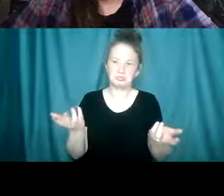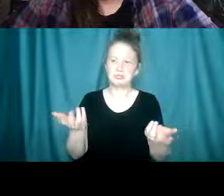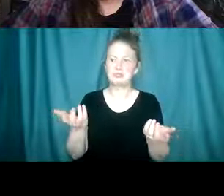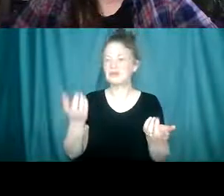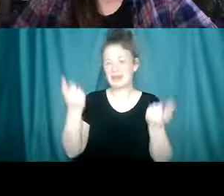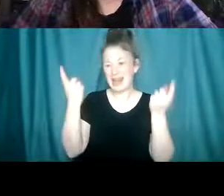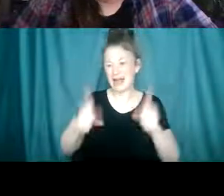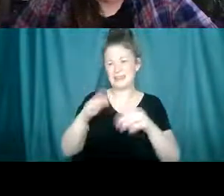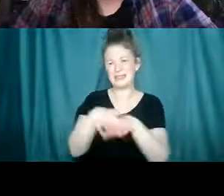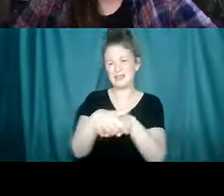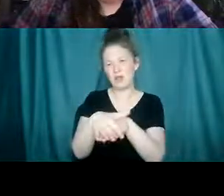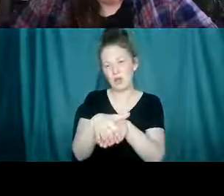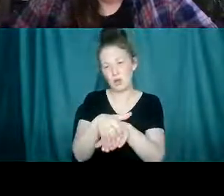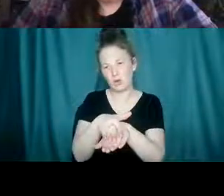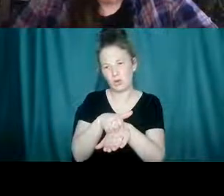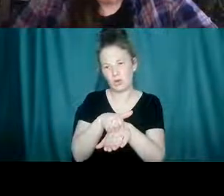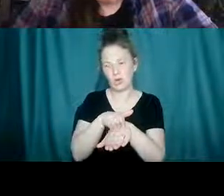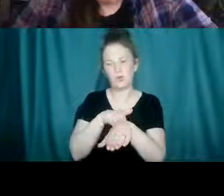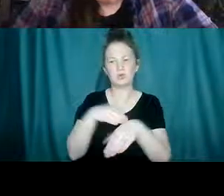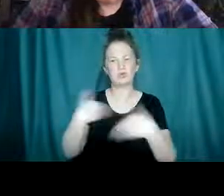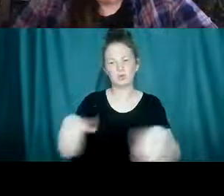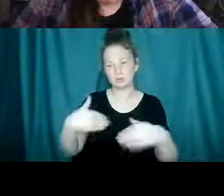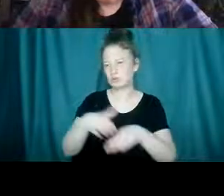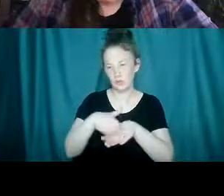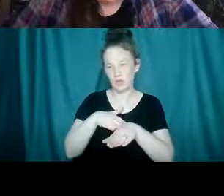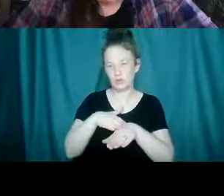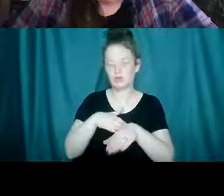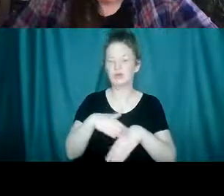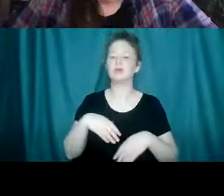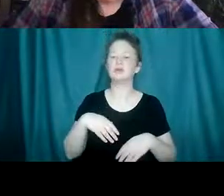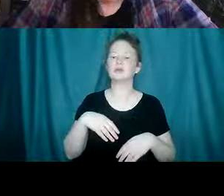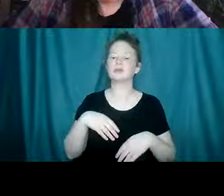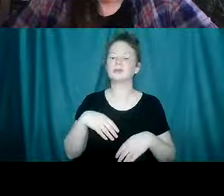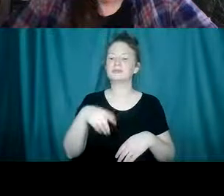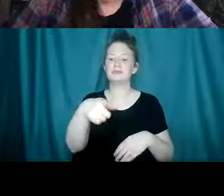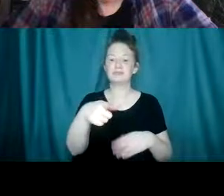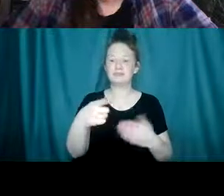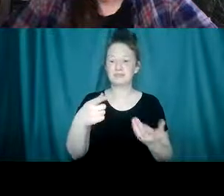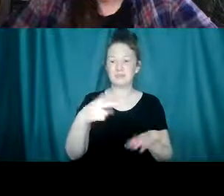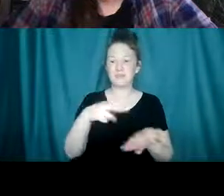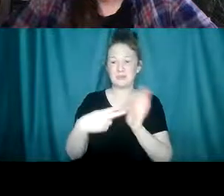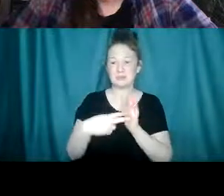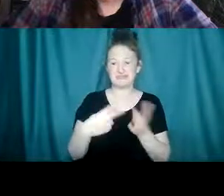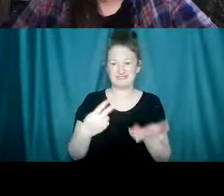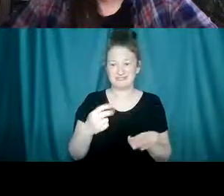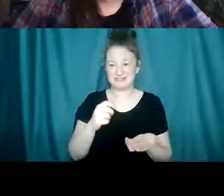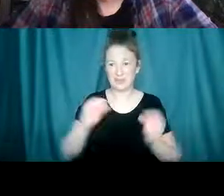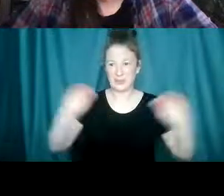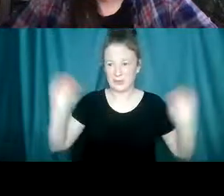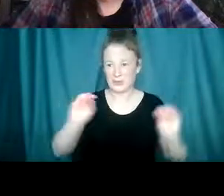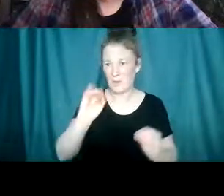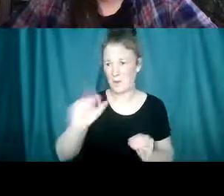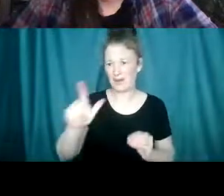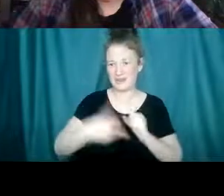so slowly over time. And we just wouldn't even have an oil reservoir in the first place. This is not even a